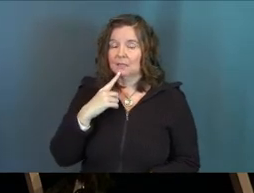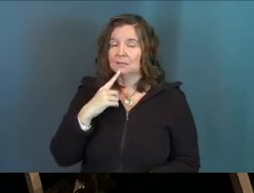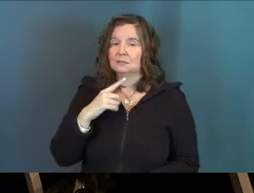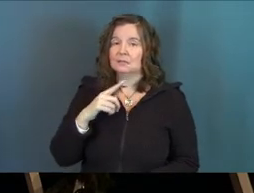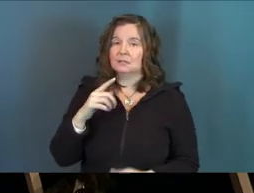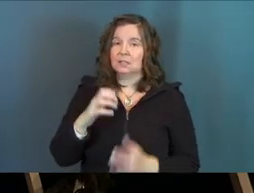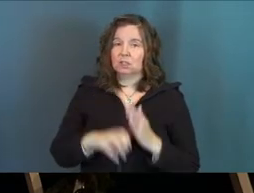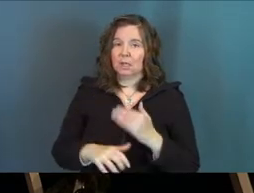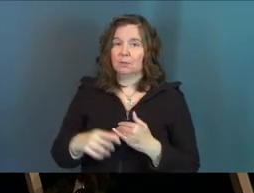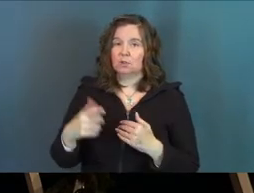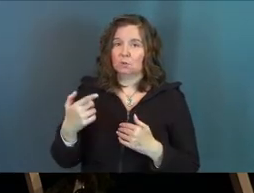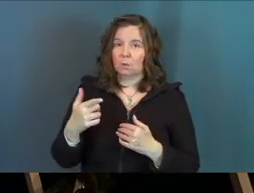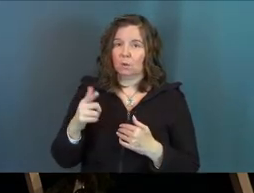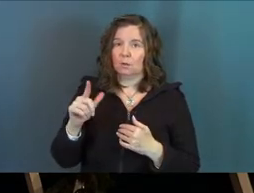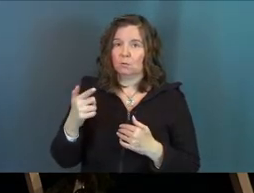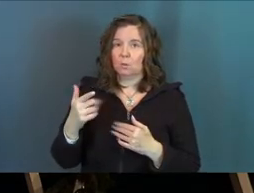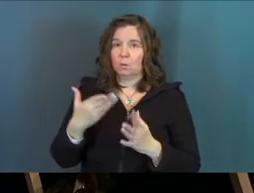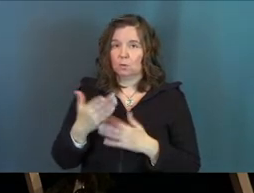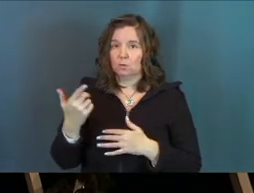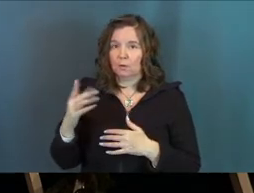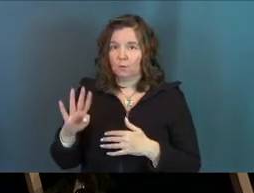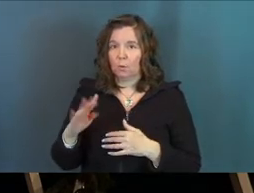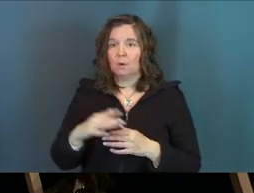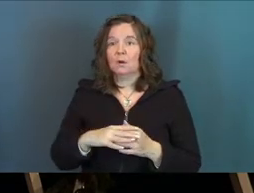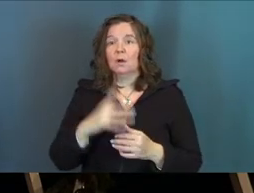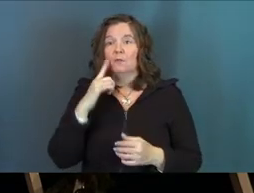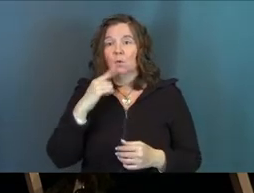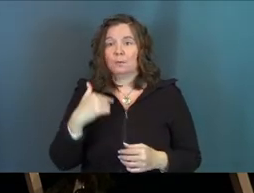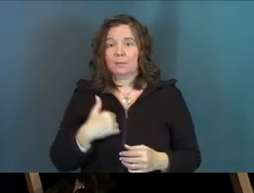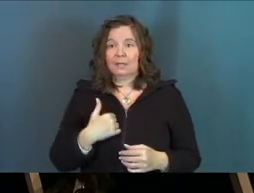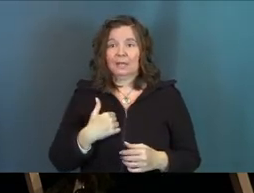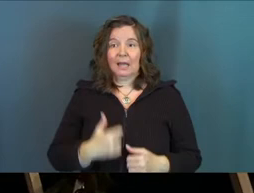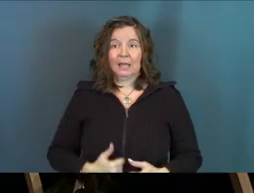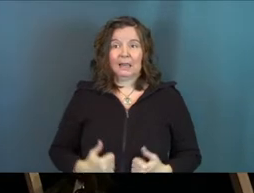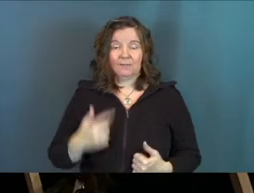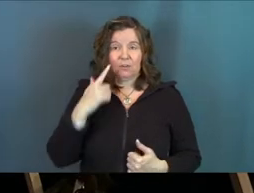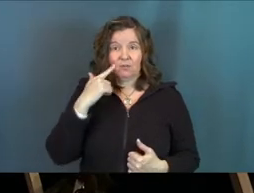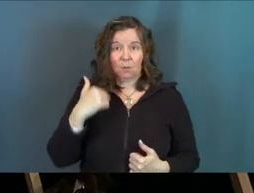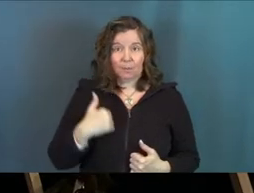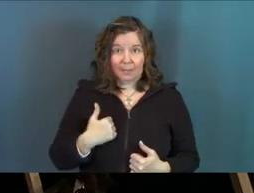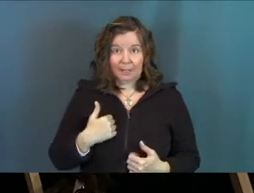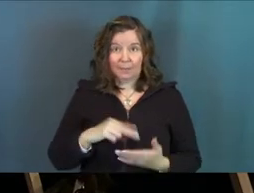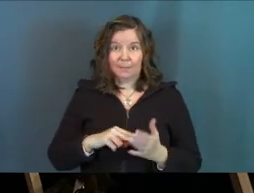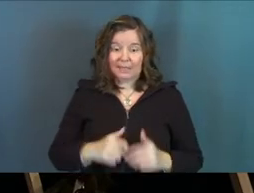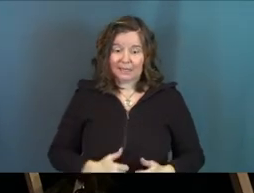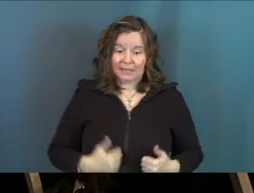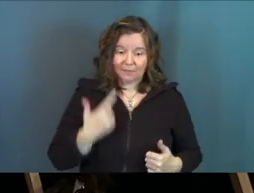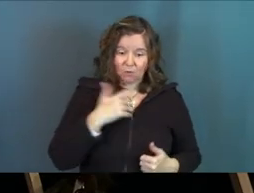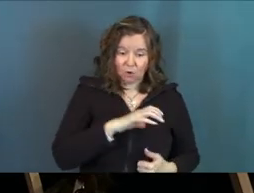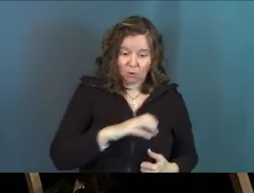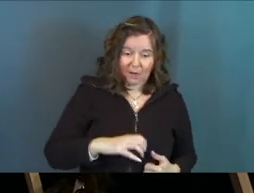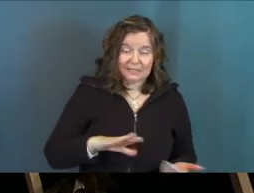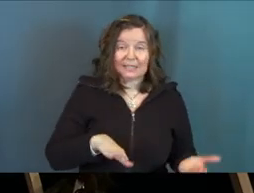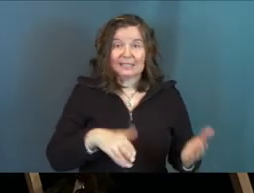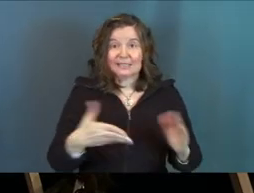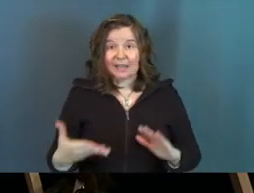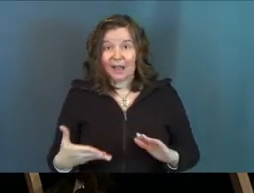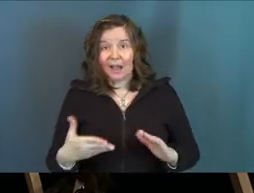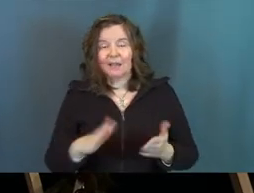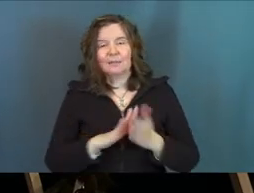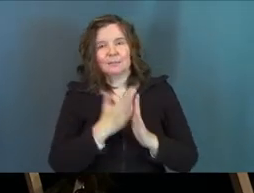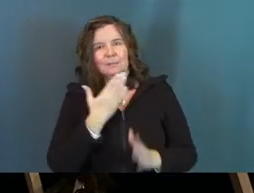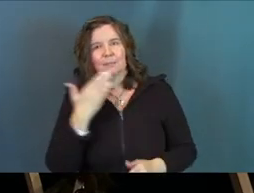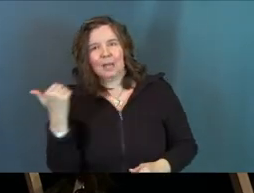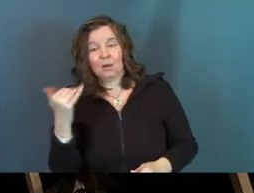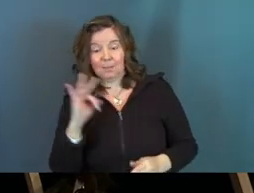24, he says, "For to me, living means living for Christ, and dying is even better. But